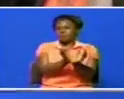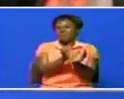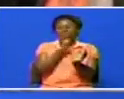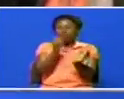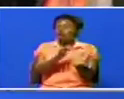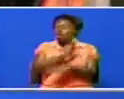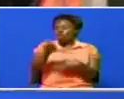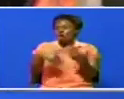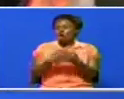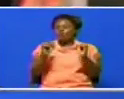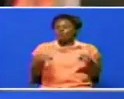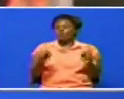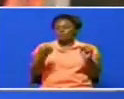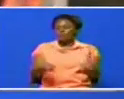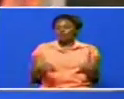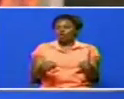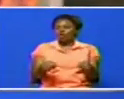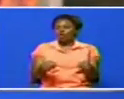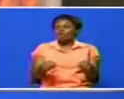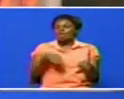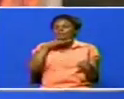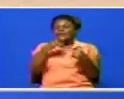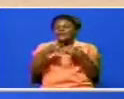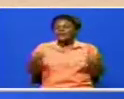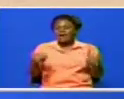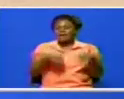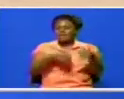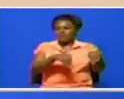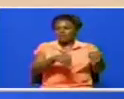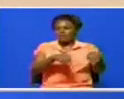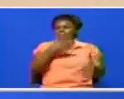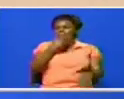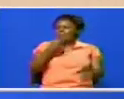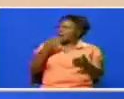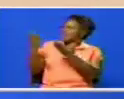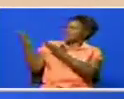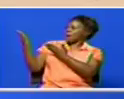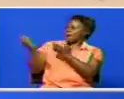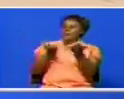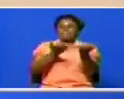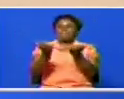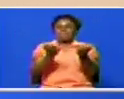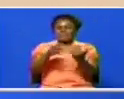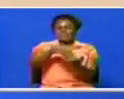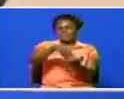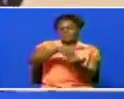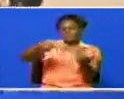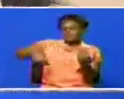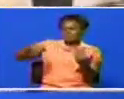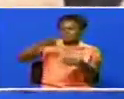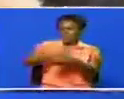mtu ataweza kuimanage by hiyo deadline we provide. Christopher Ochieng, a plastic bags vendor in this area, makes